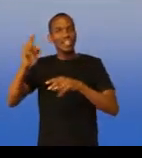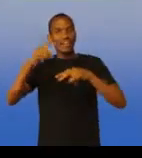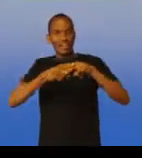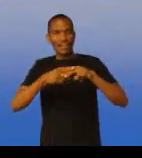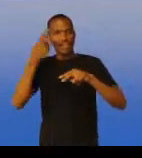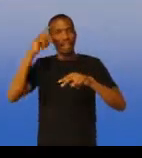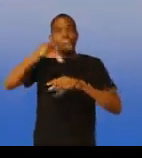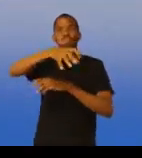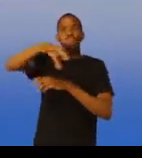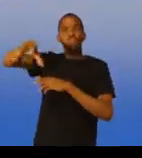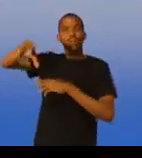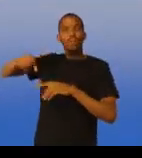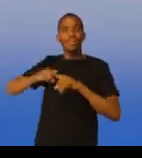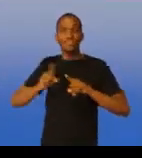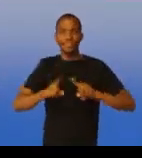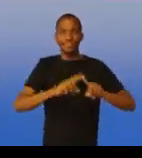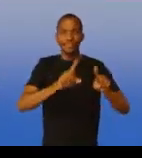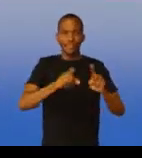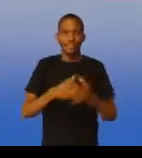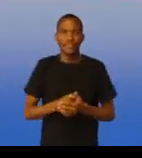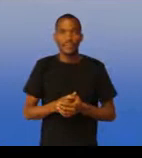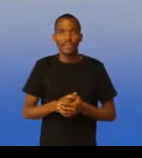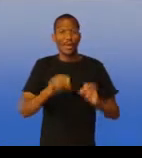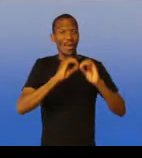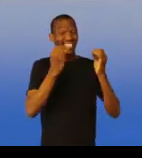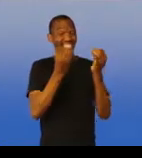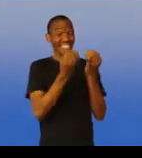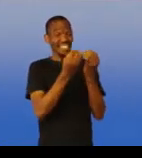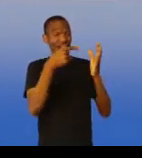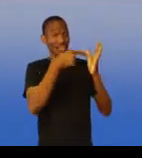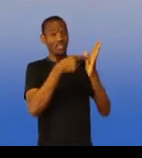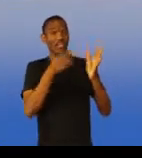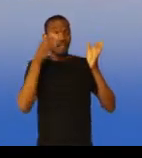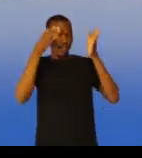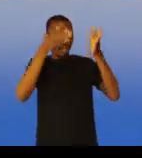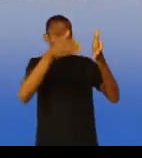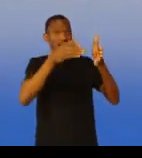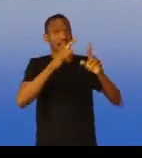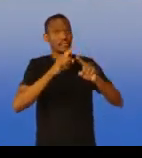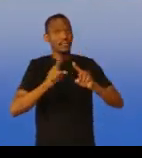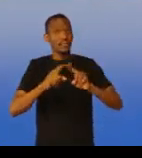populations. Mental Health is an organization that deals with MSM,